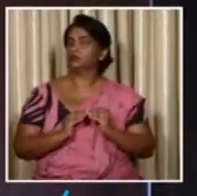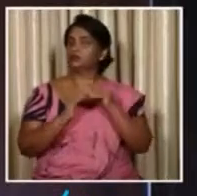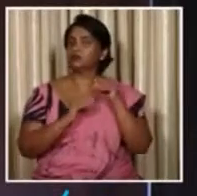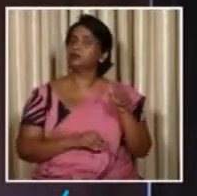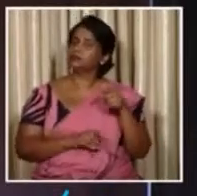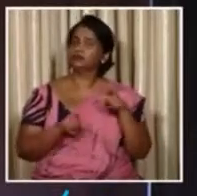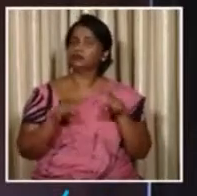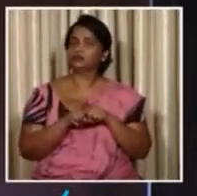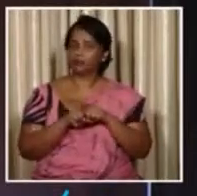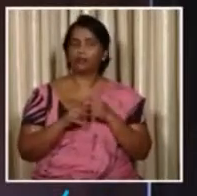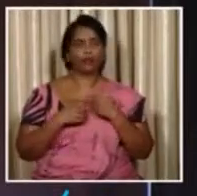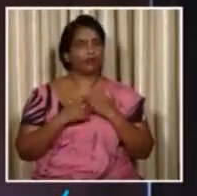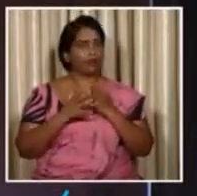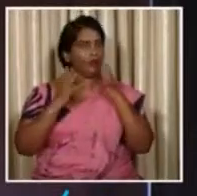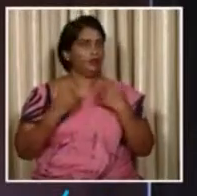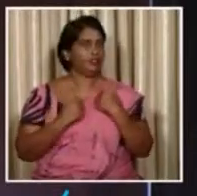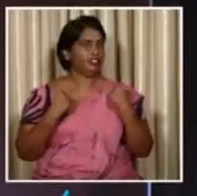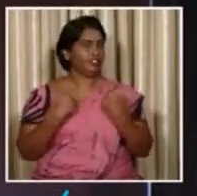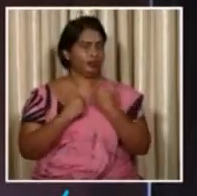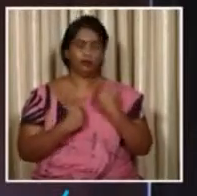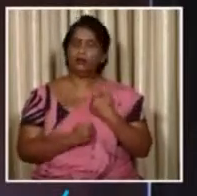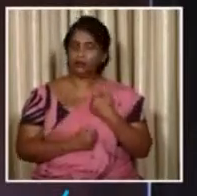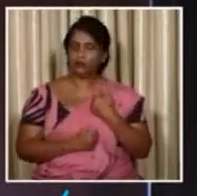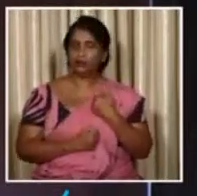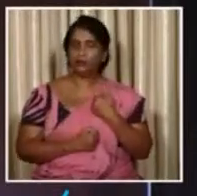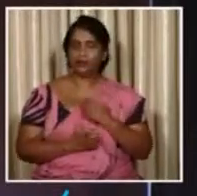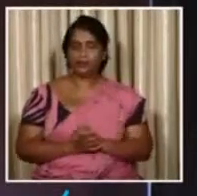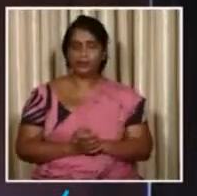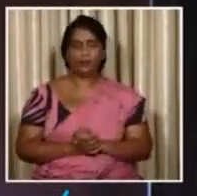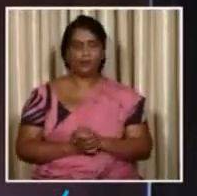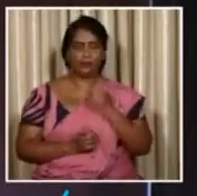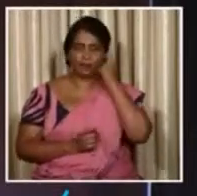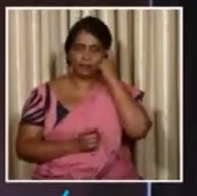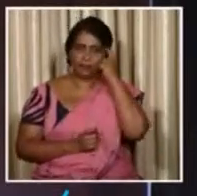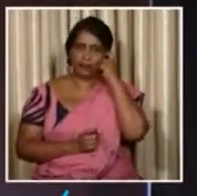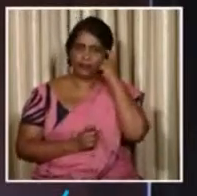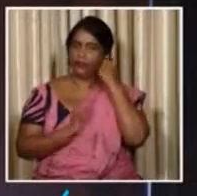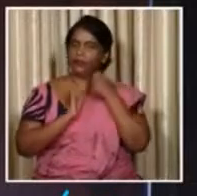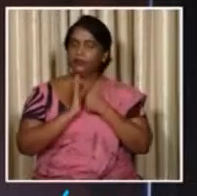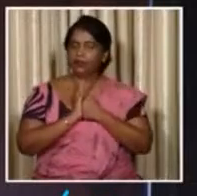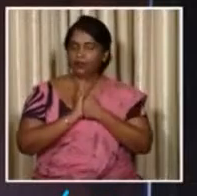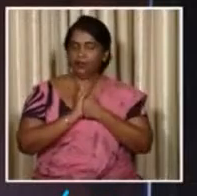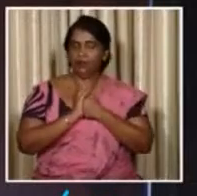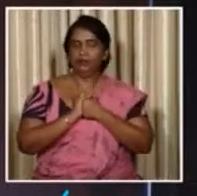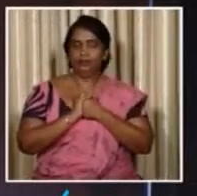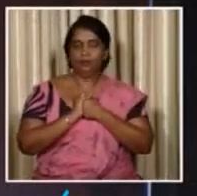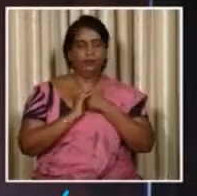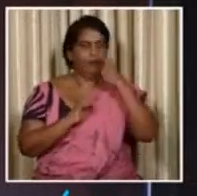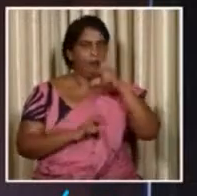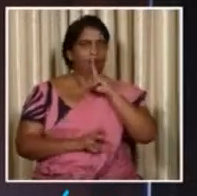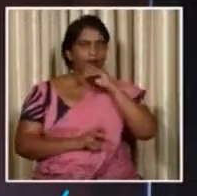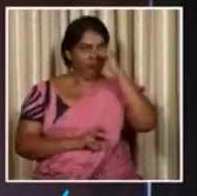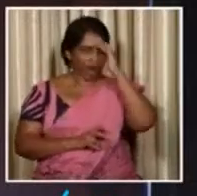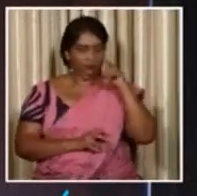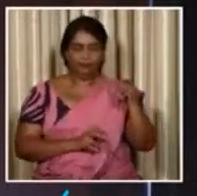when the President, while delivering speech in the Parliament last evening, unfortunately I went and sat where the Honorable, our leader, Rauf